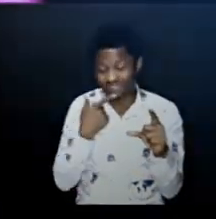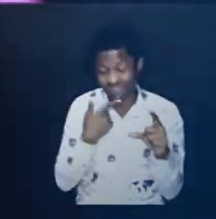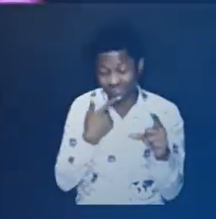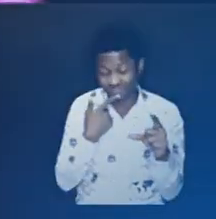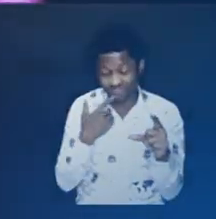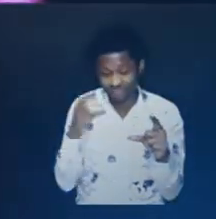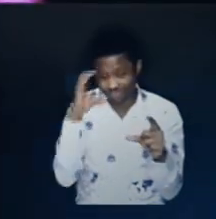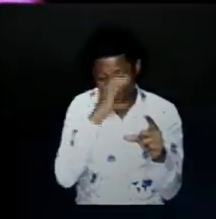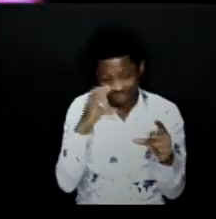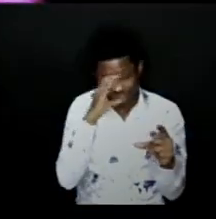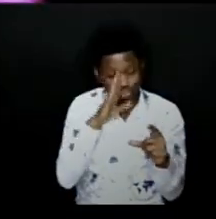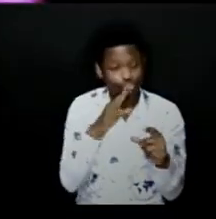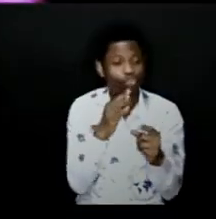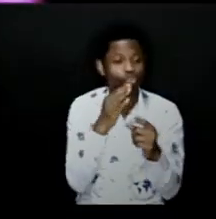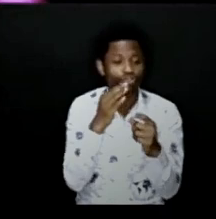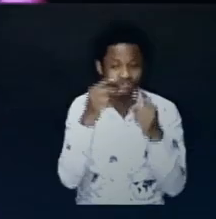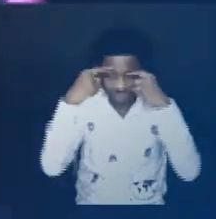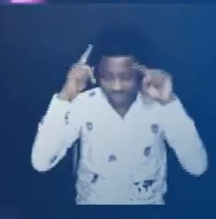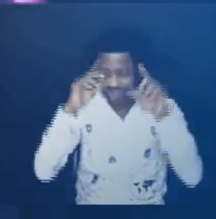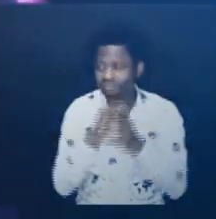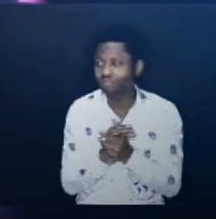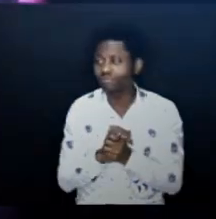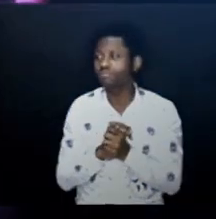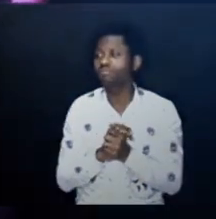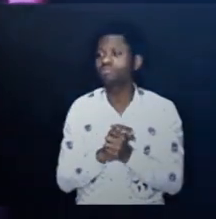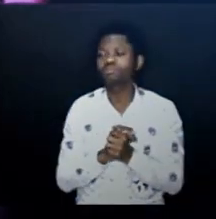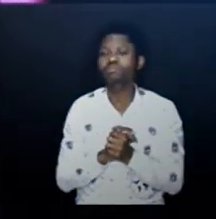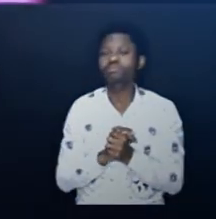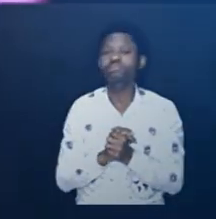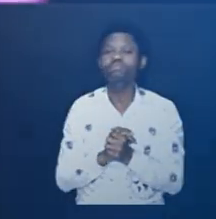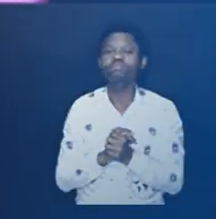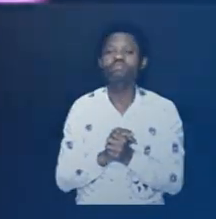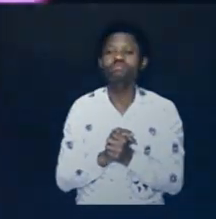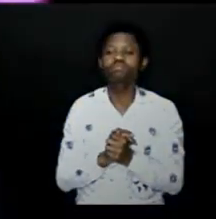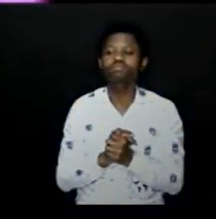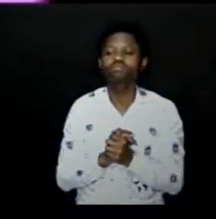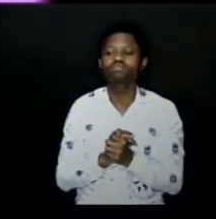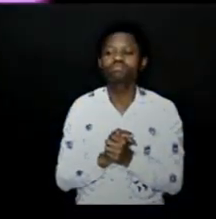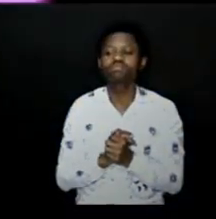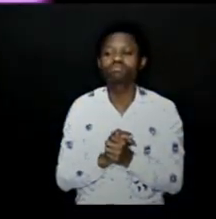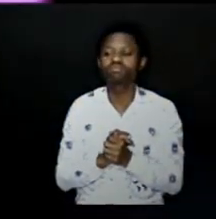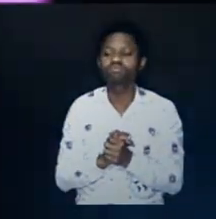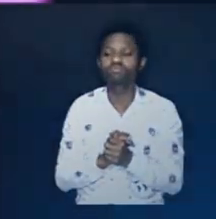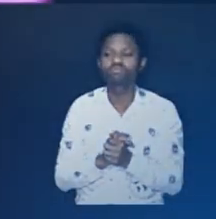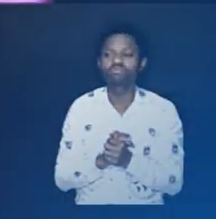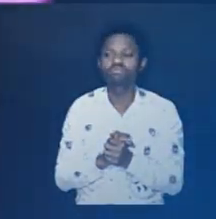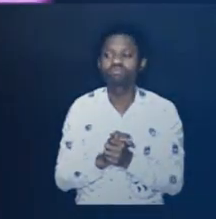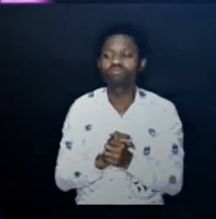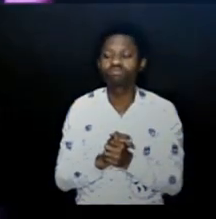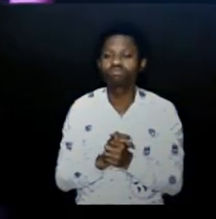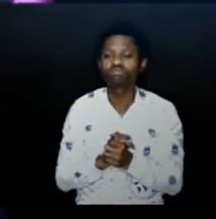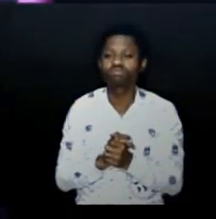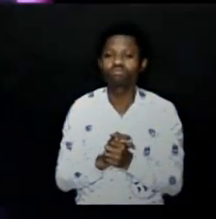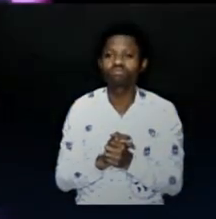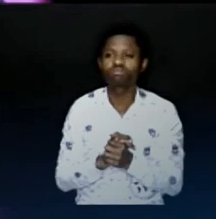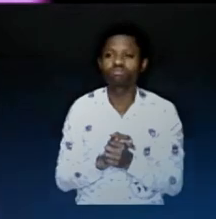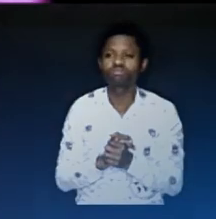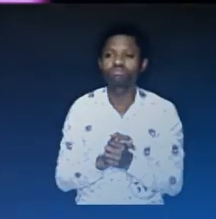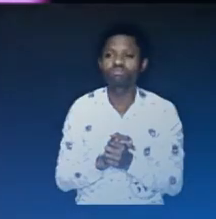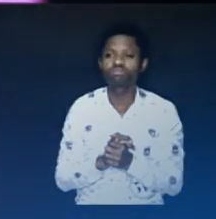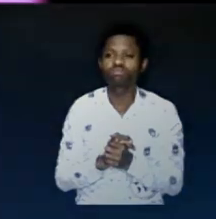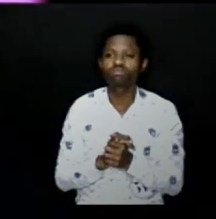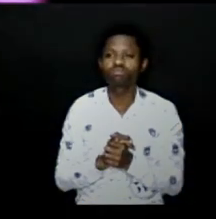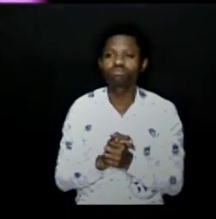I will seek your prosperity. ewurade ye nyankopon fie